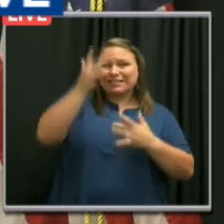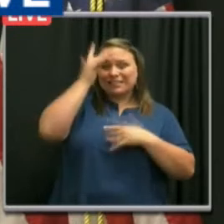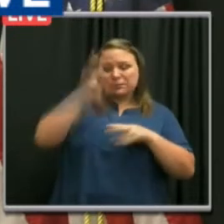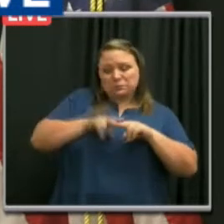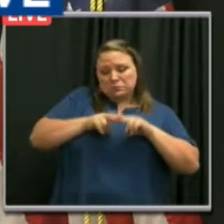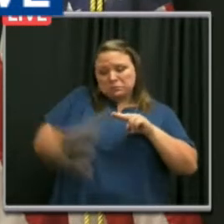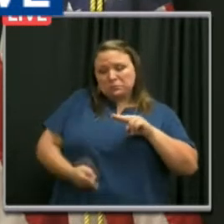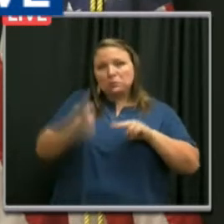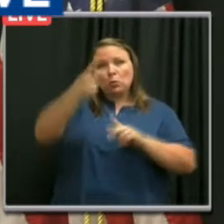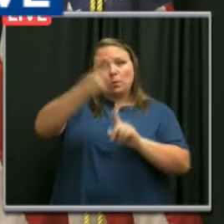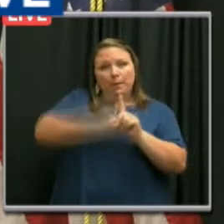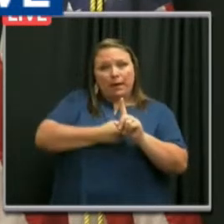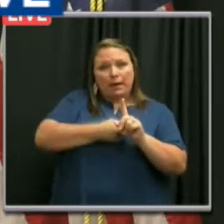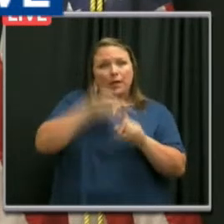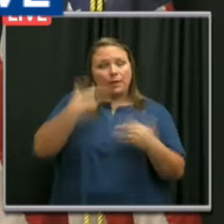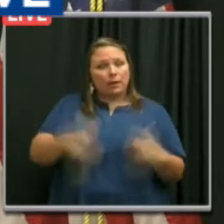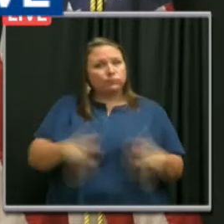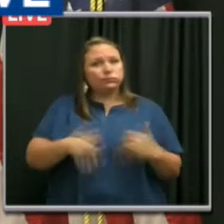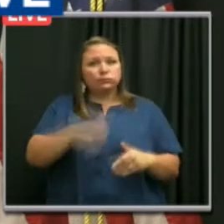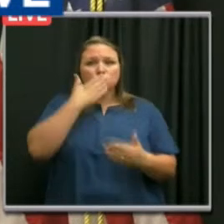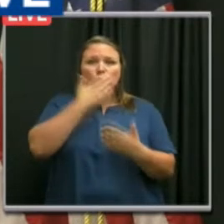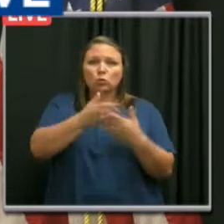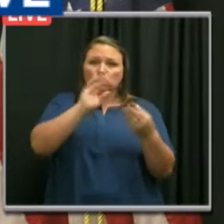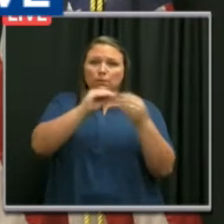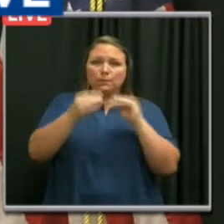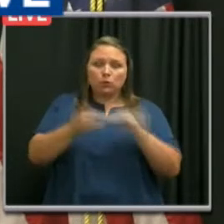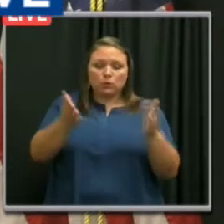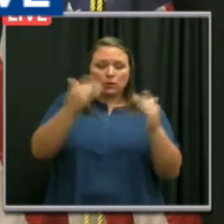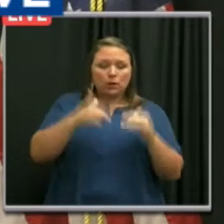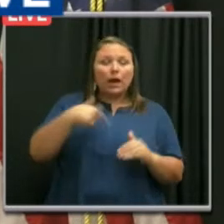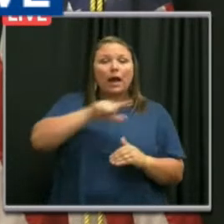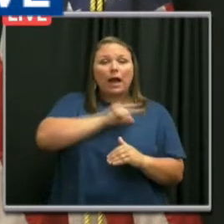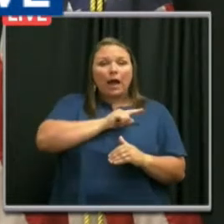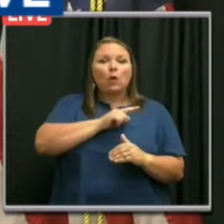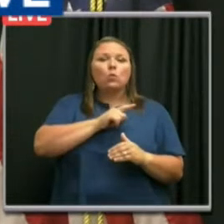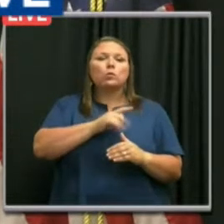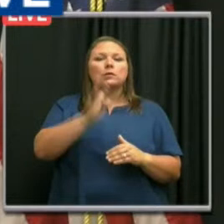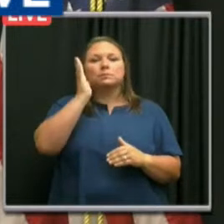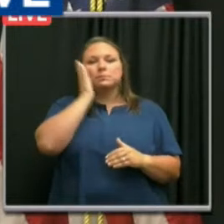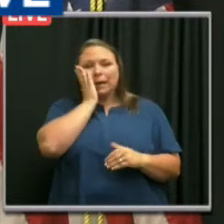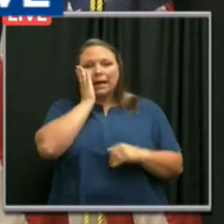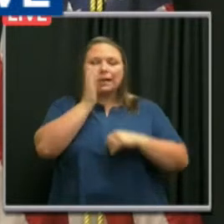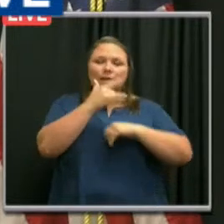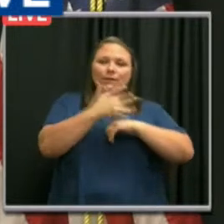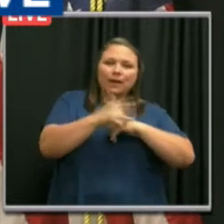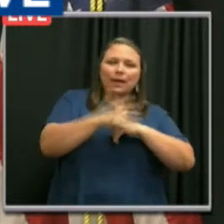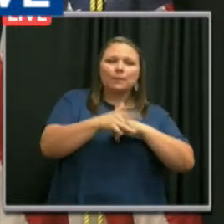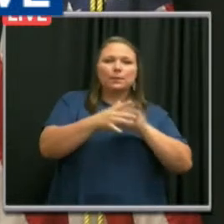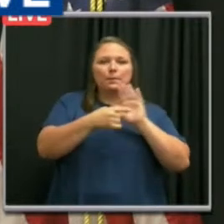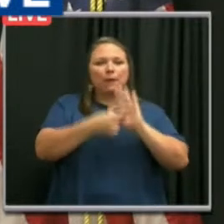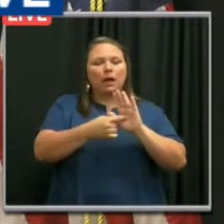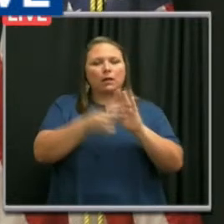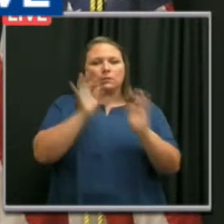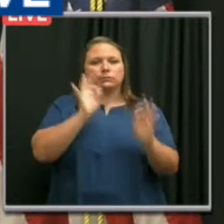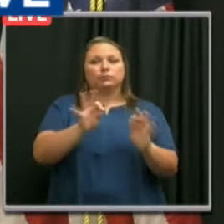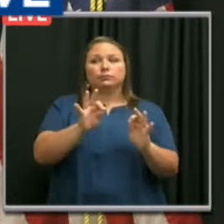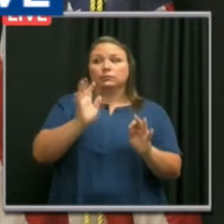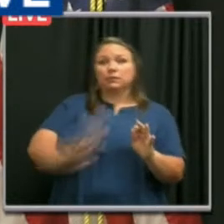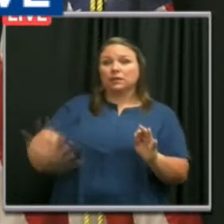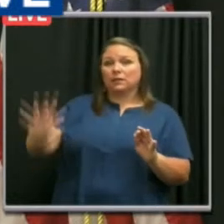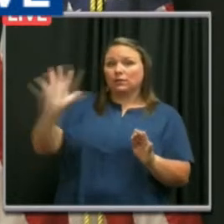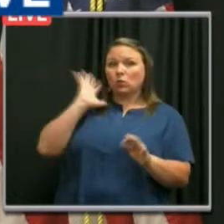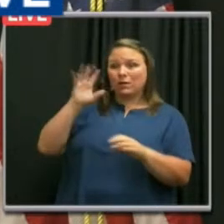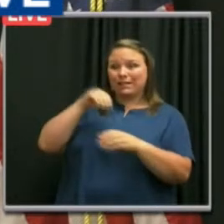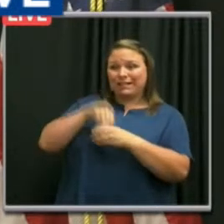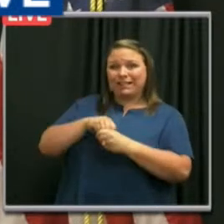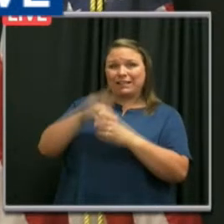month. Well, that's a powerful fact. Our health capacity modeling is actually very good. At one point in this disease,